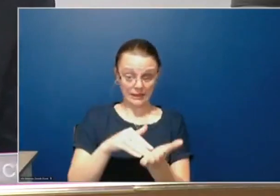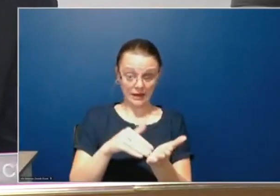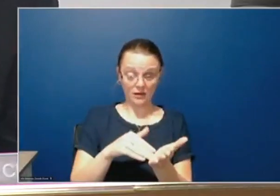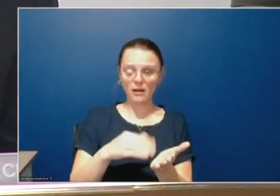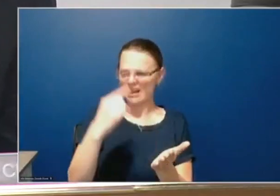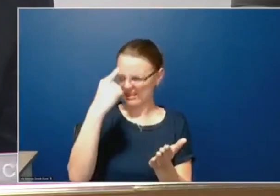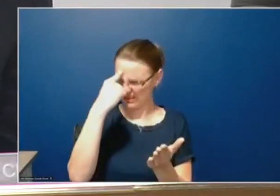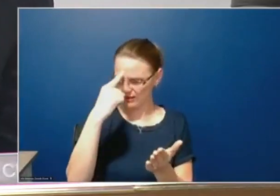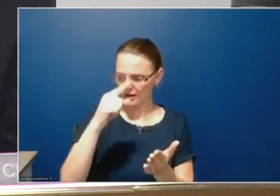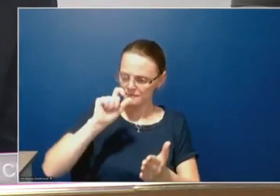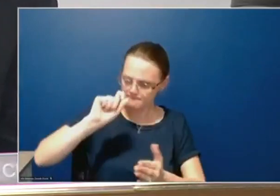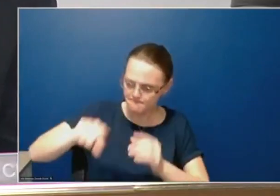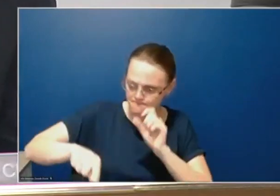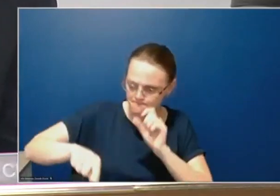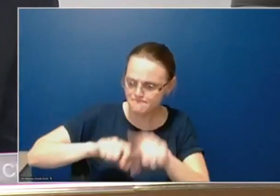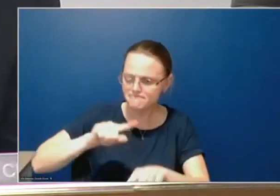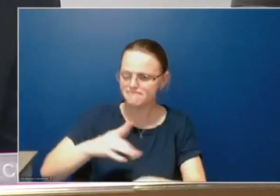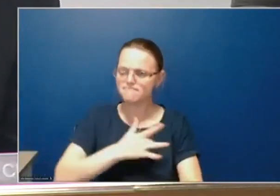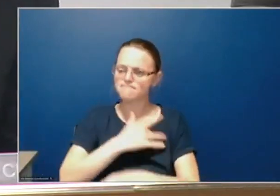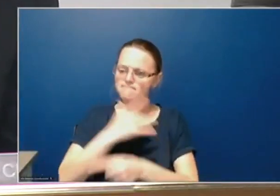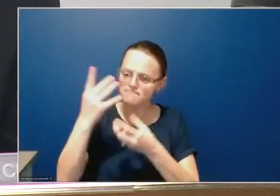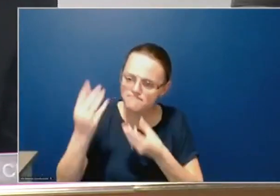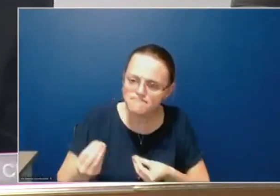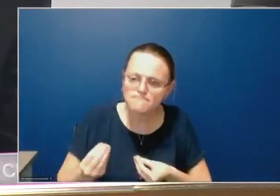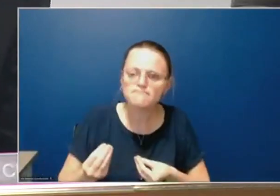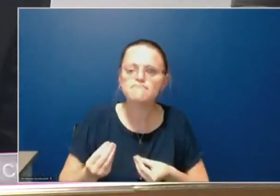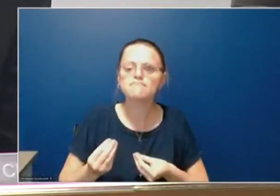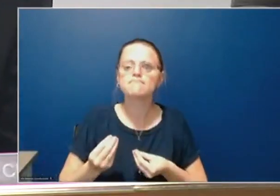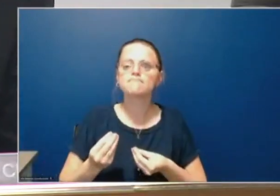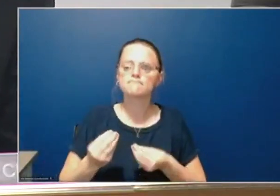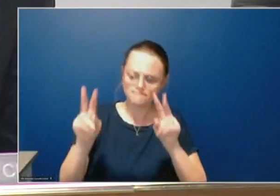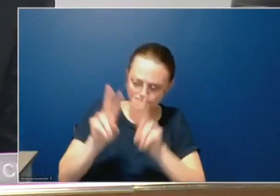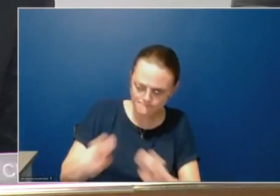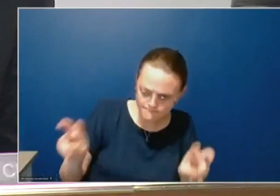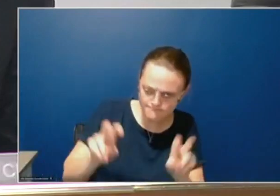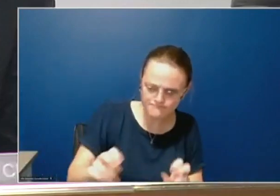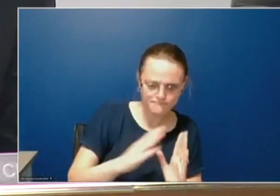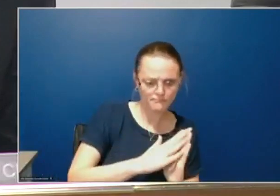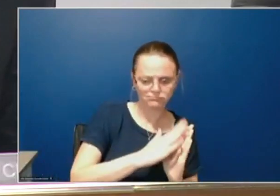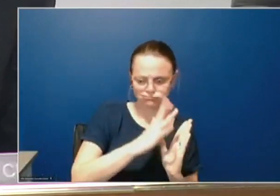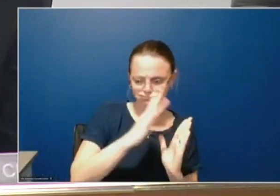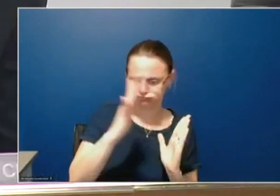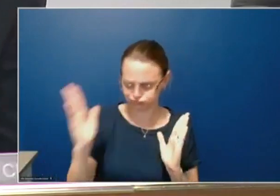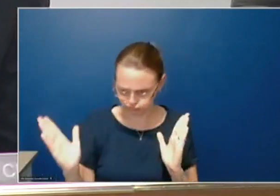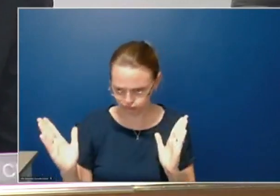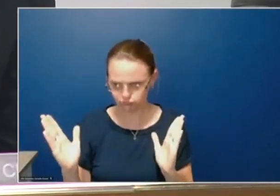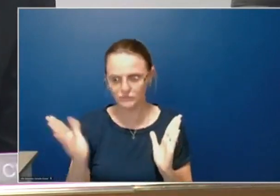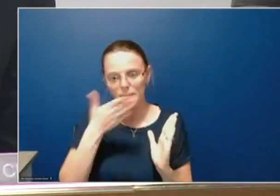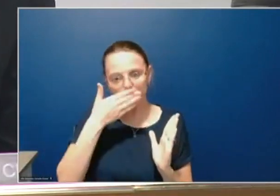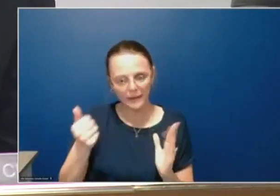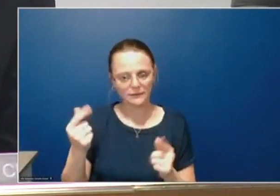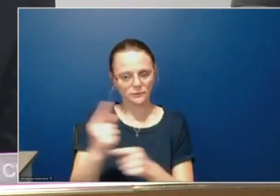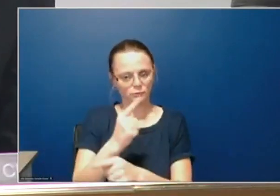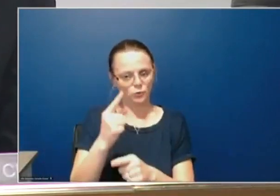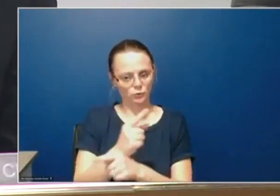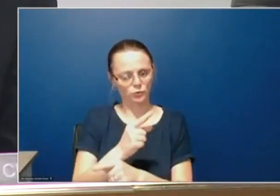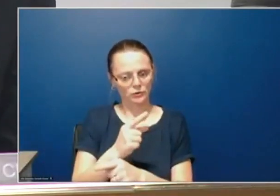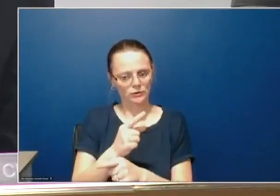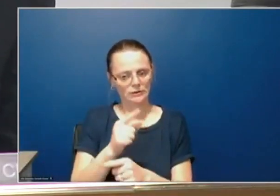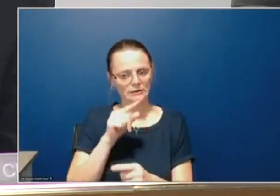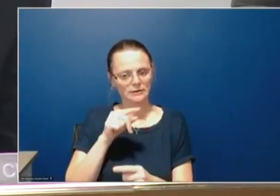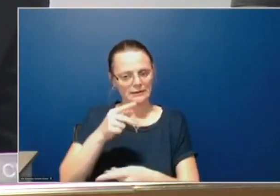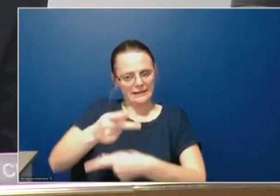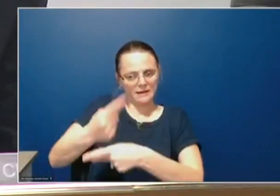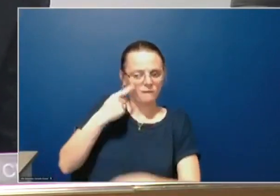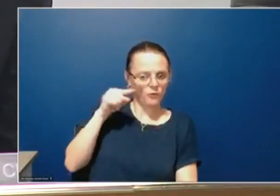ask questions, they show compassion, and assess over a period of time the most appropriate care. And sometimes